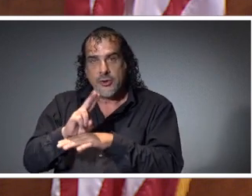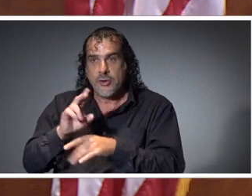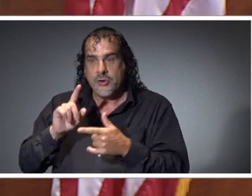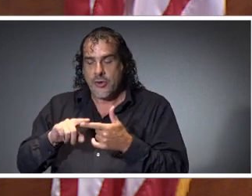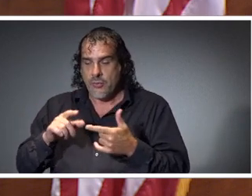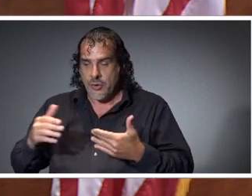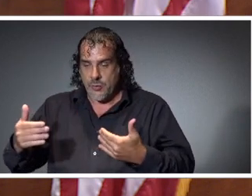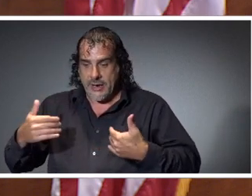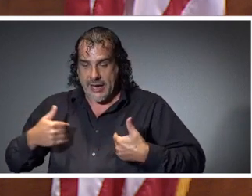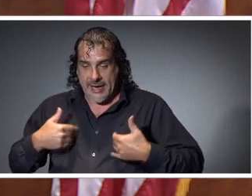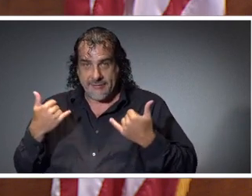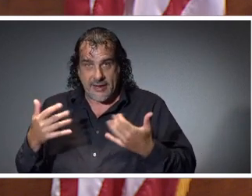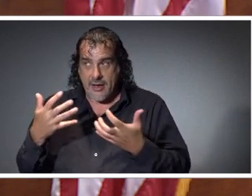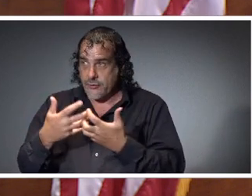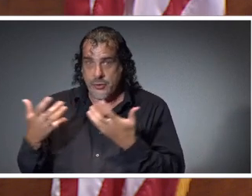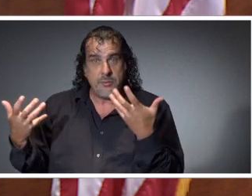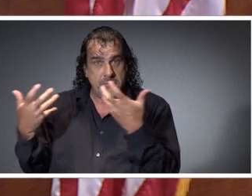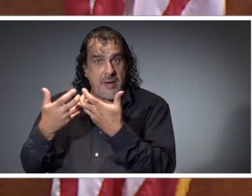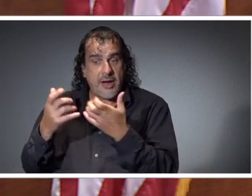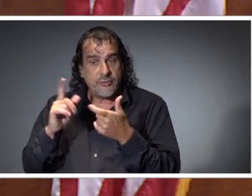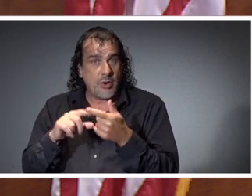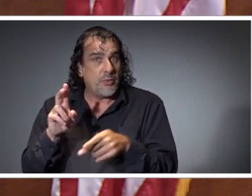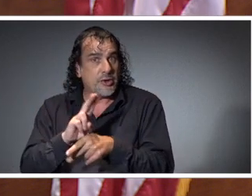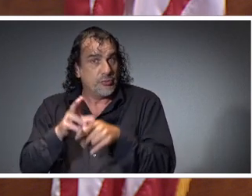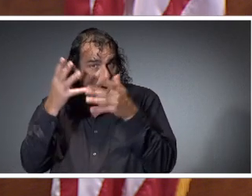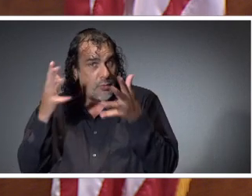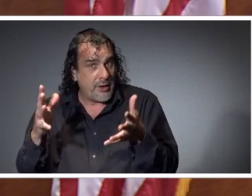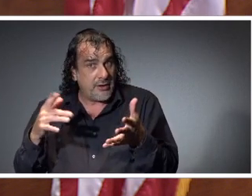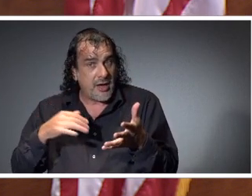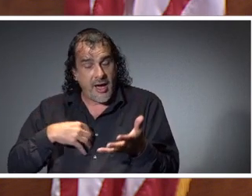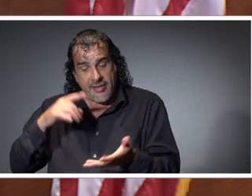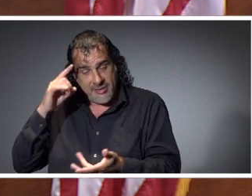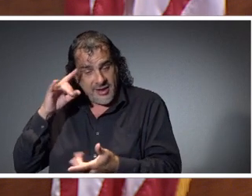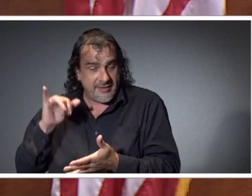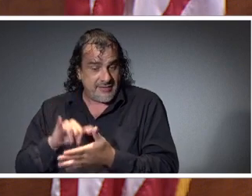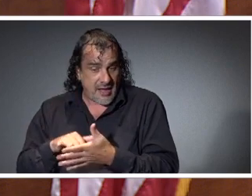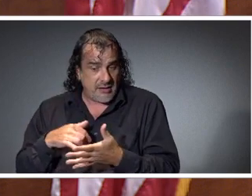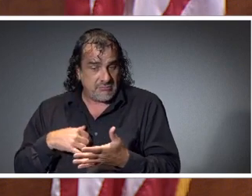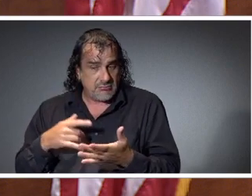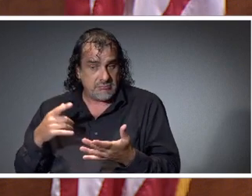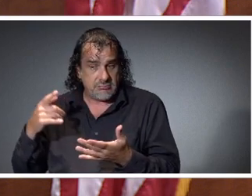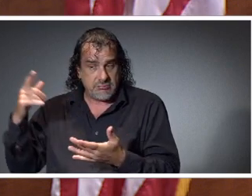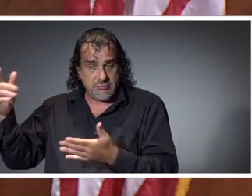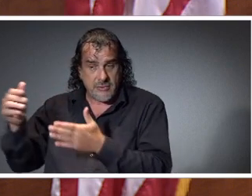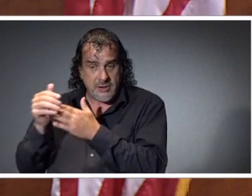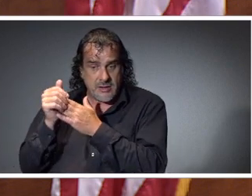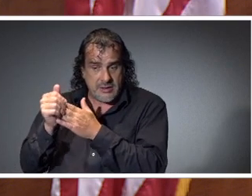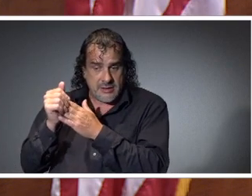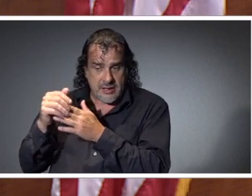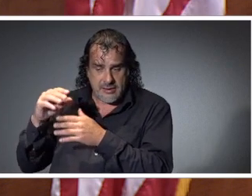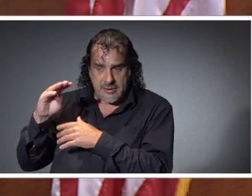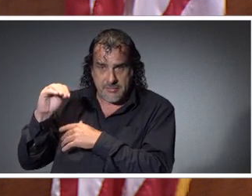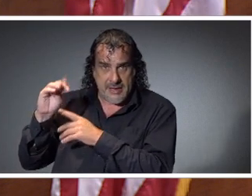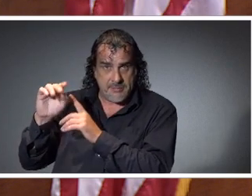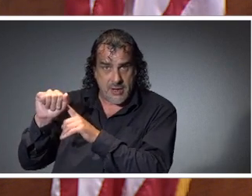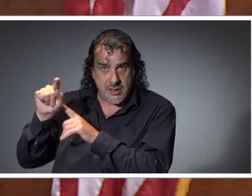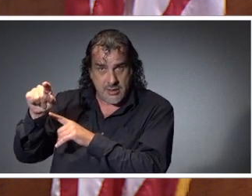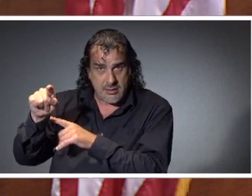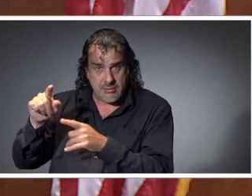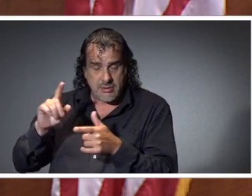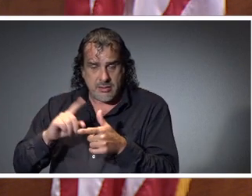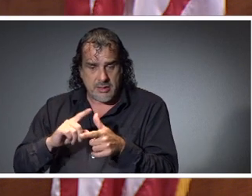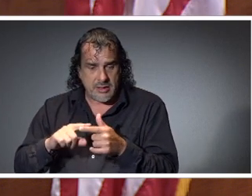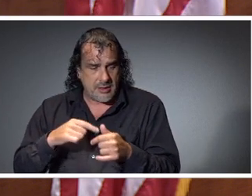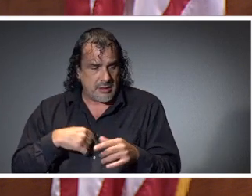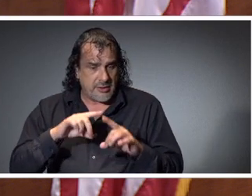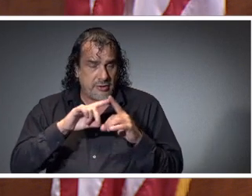our match. I believe that has been confirmed. Both the leadership at the Mississippi Emergency Management Agency and at